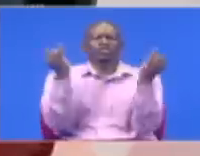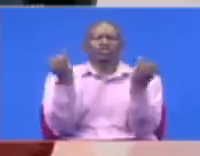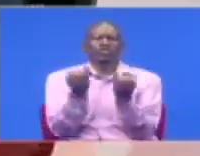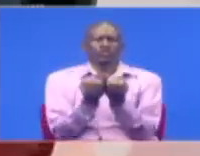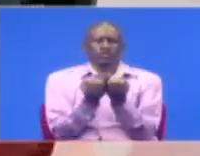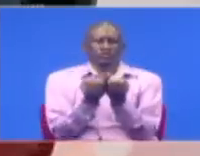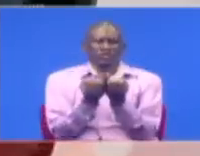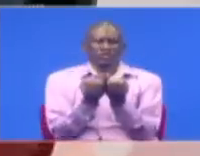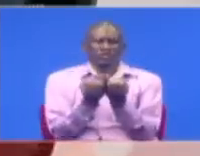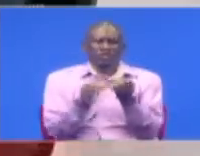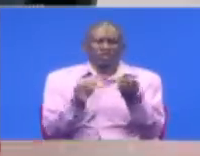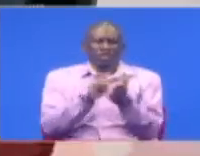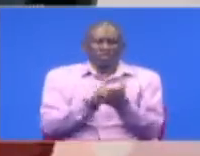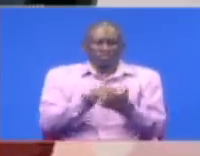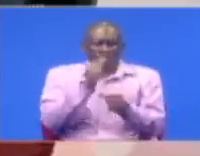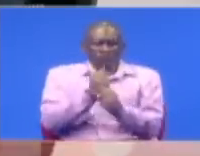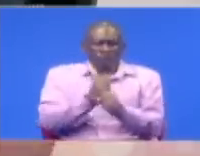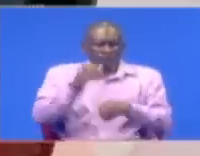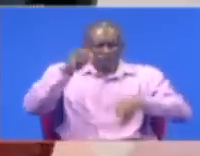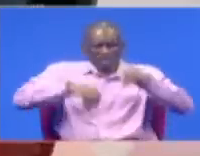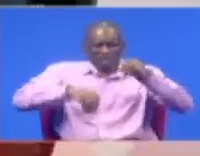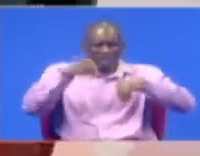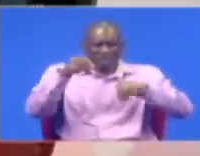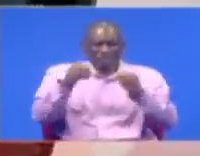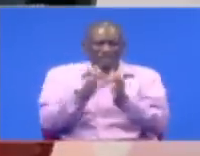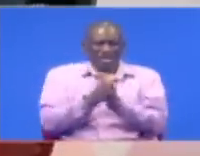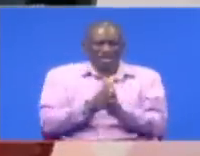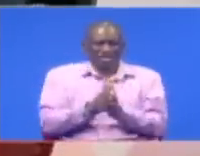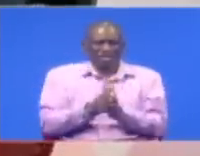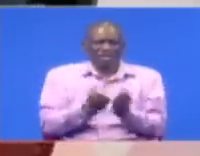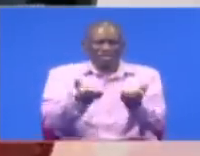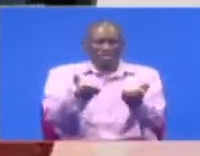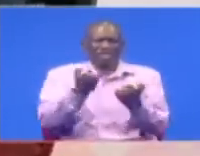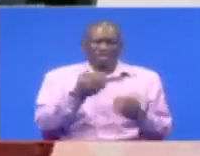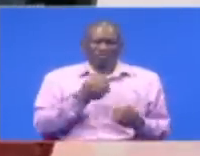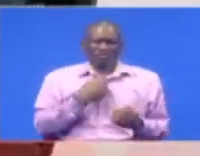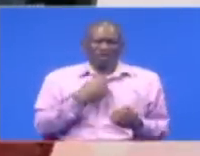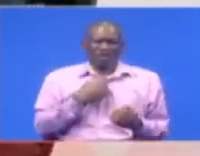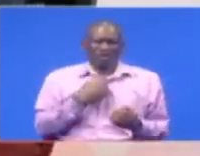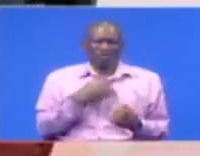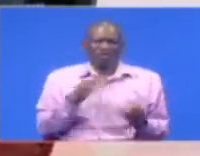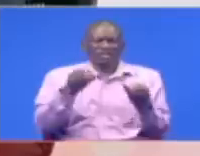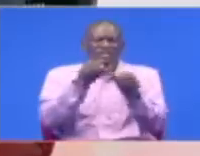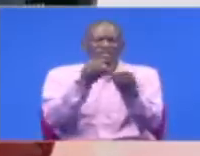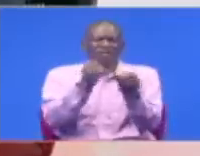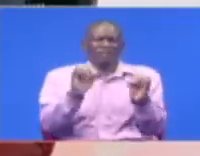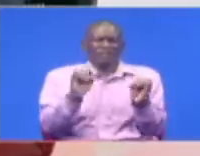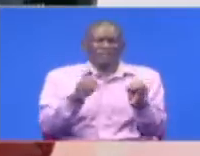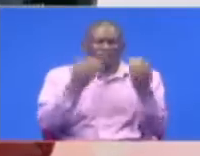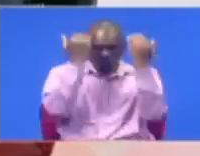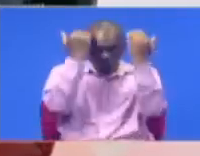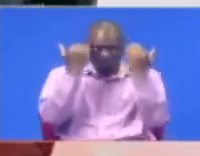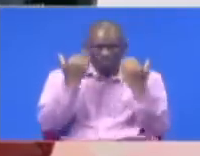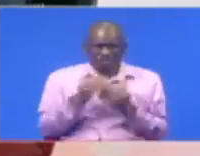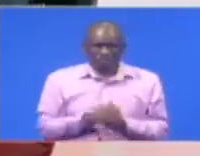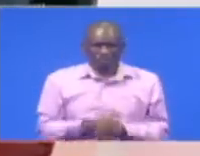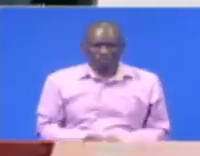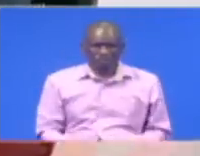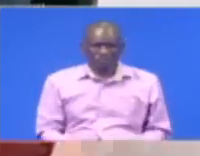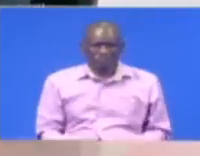institutions that deal with elections and the need to have an independent judiciary.